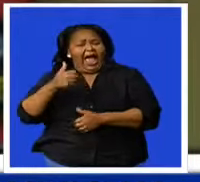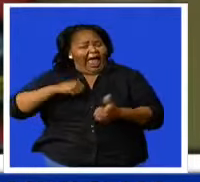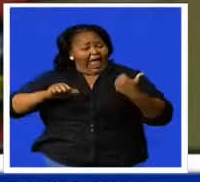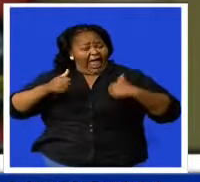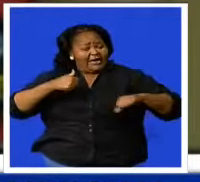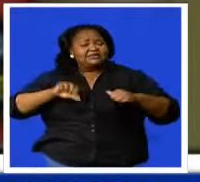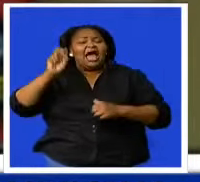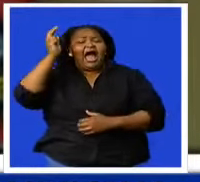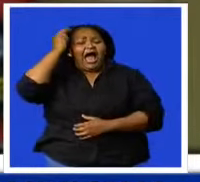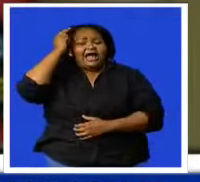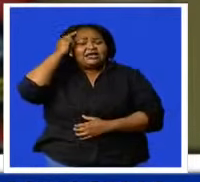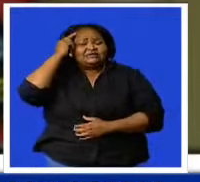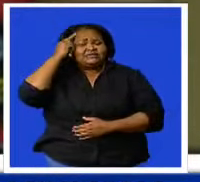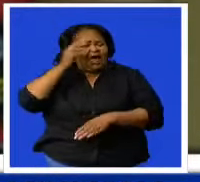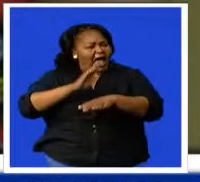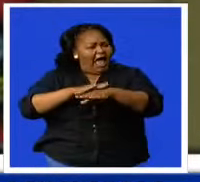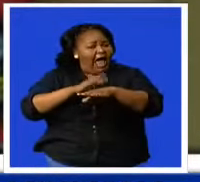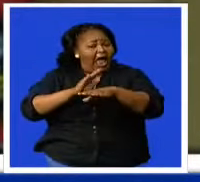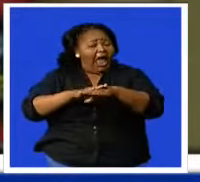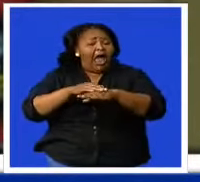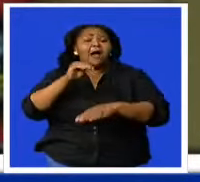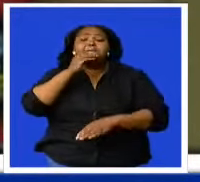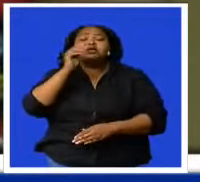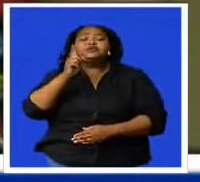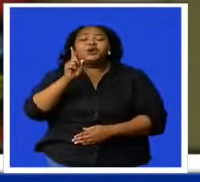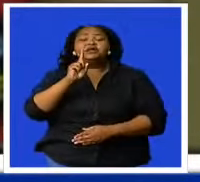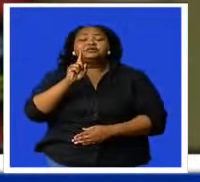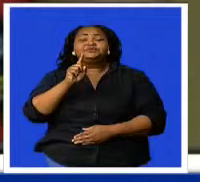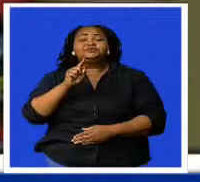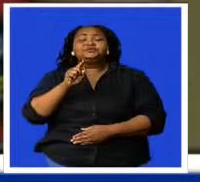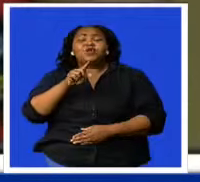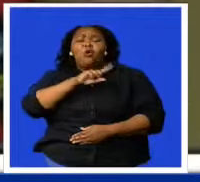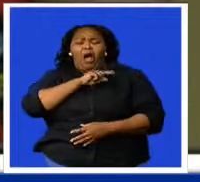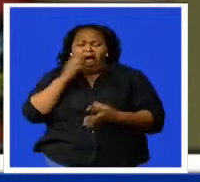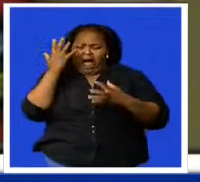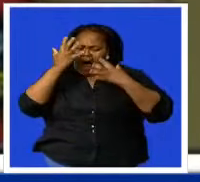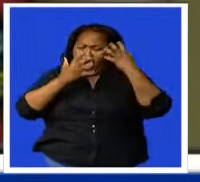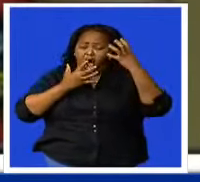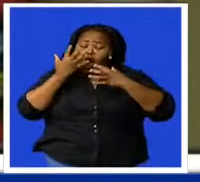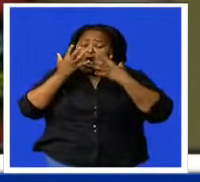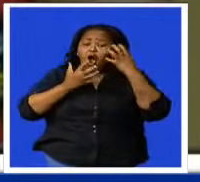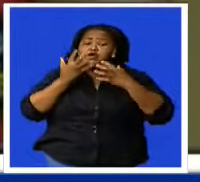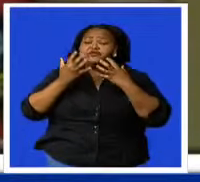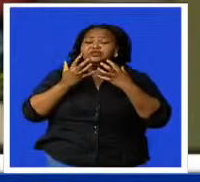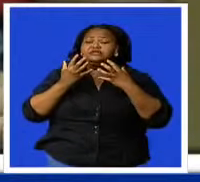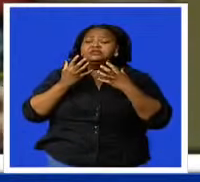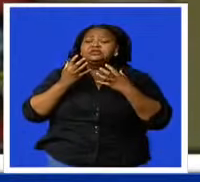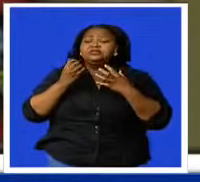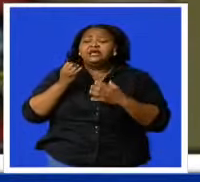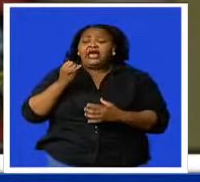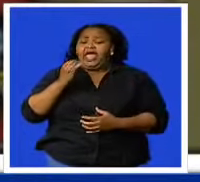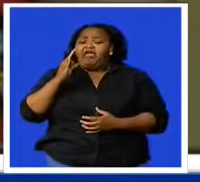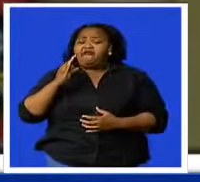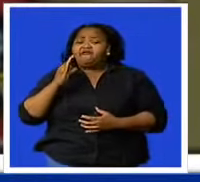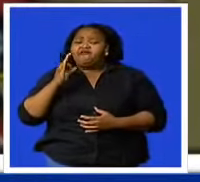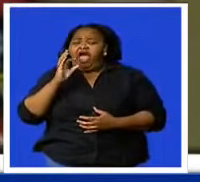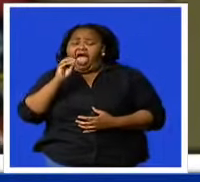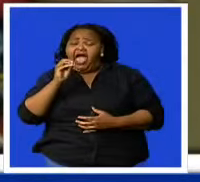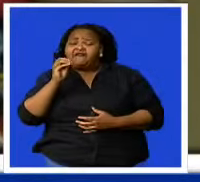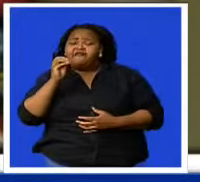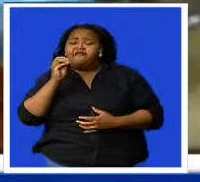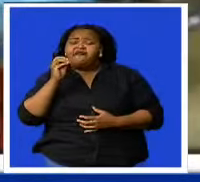what he's talking about. Because there's nothing more frustrating than, you know, having all these big dreams, you